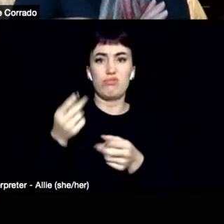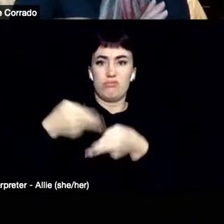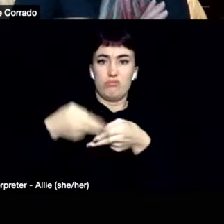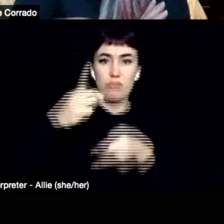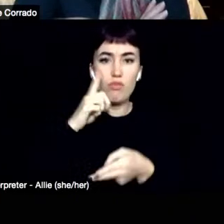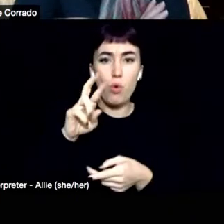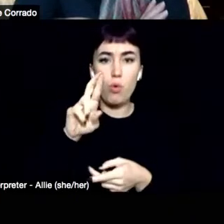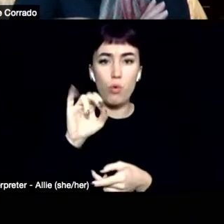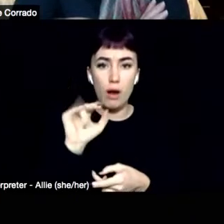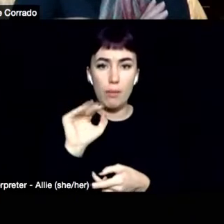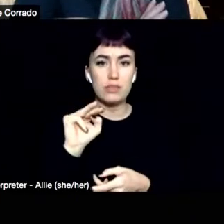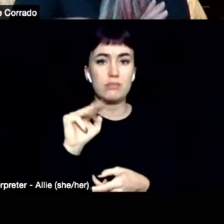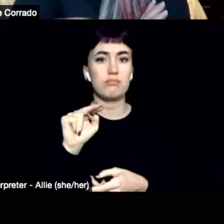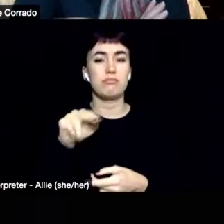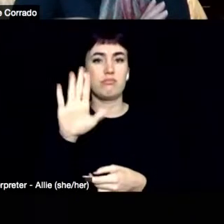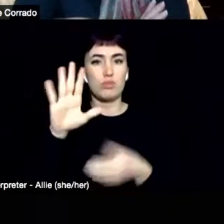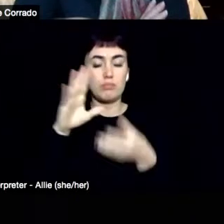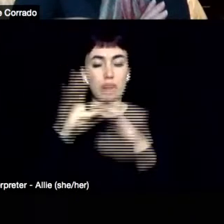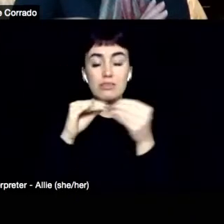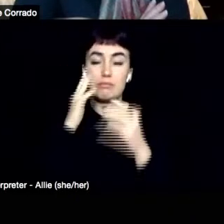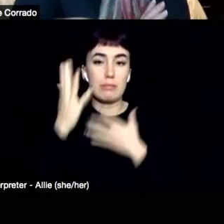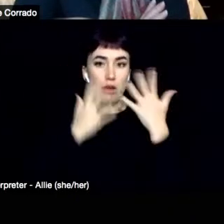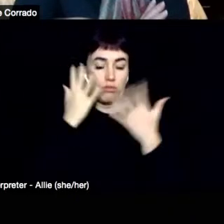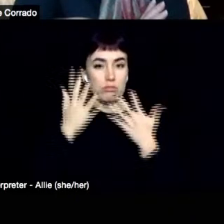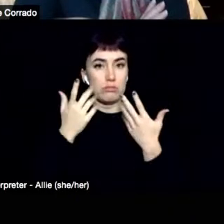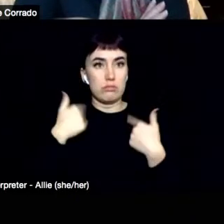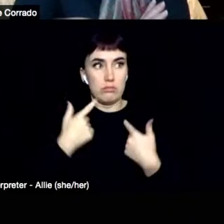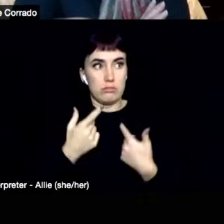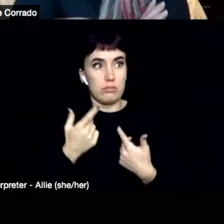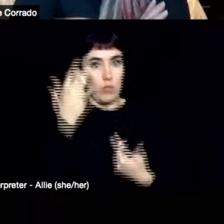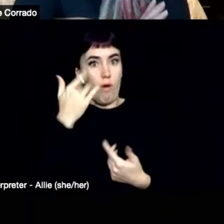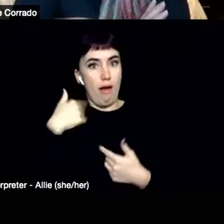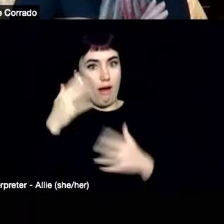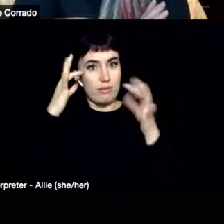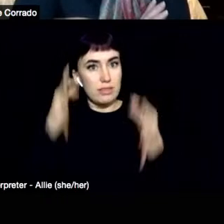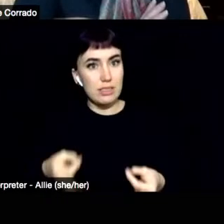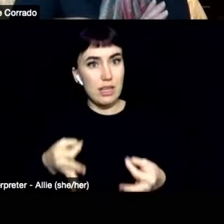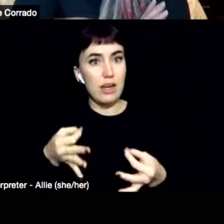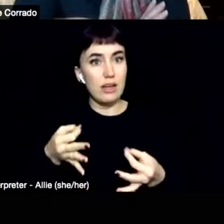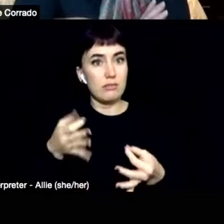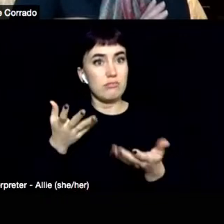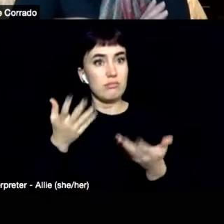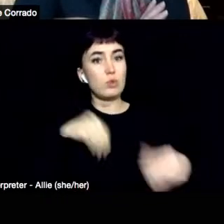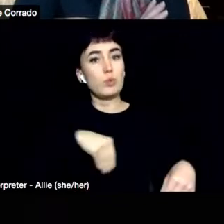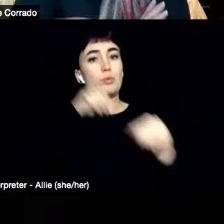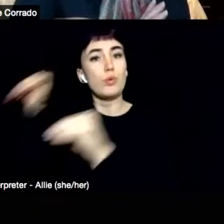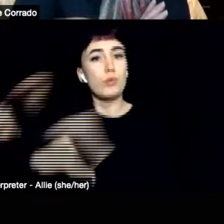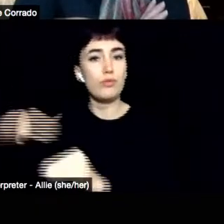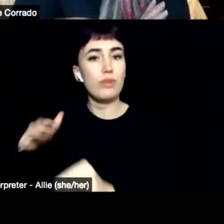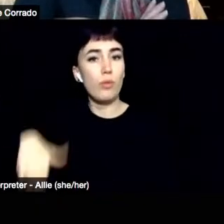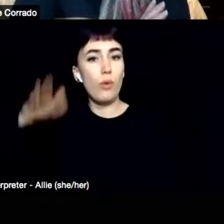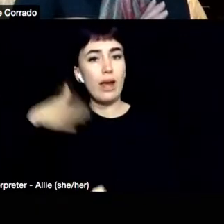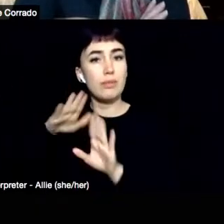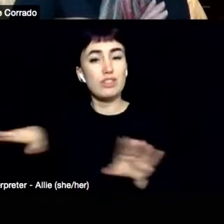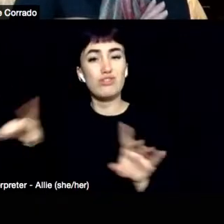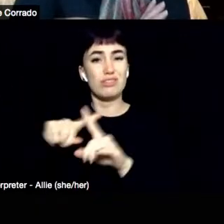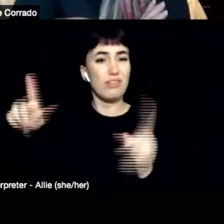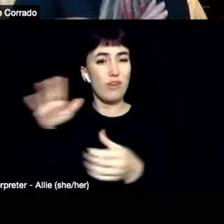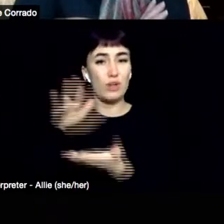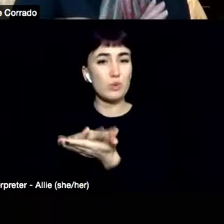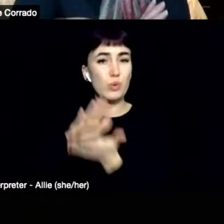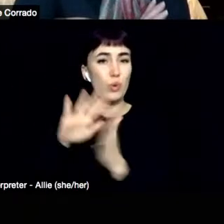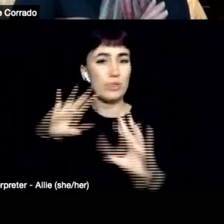It's really embarrassing. It's the reason I have actually chosen to raise my children in a different school district where